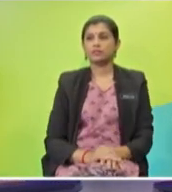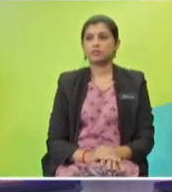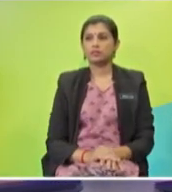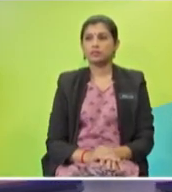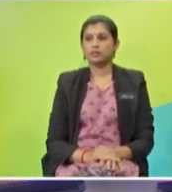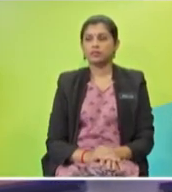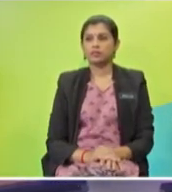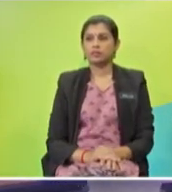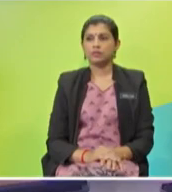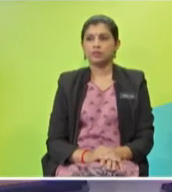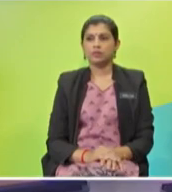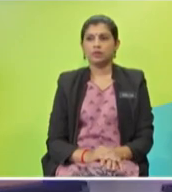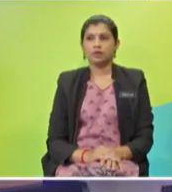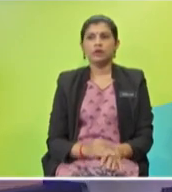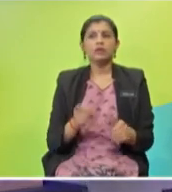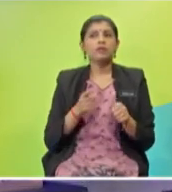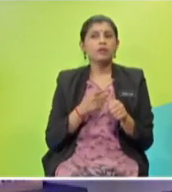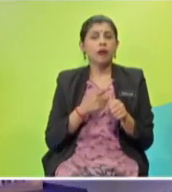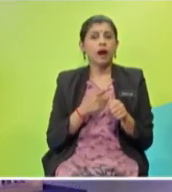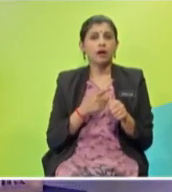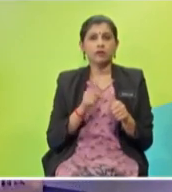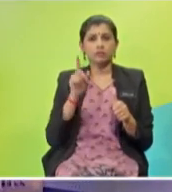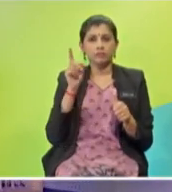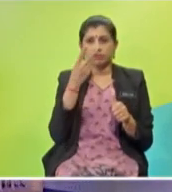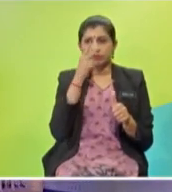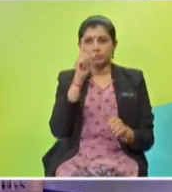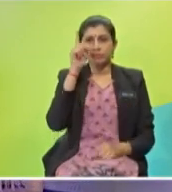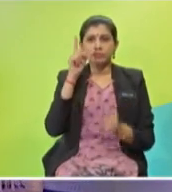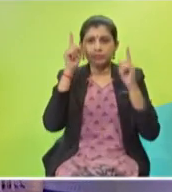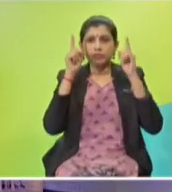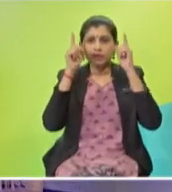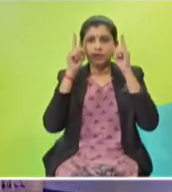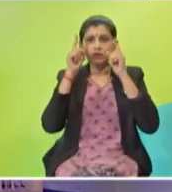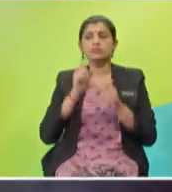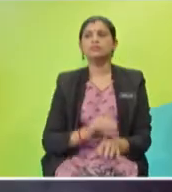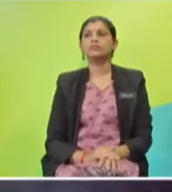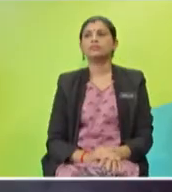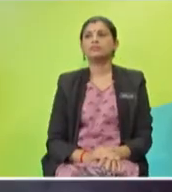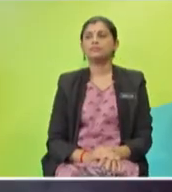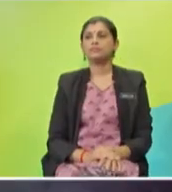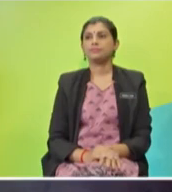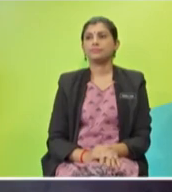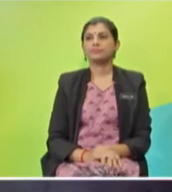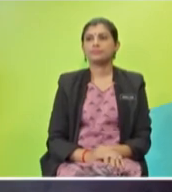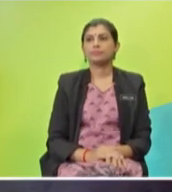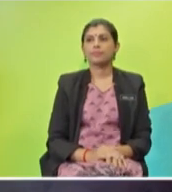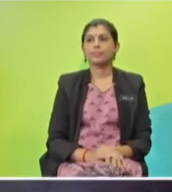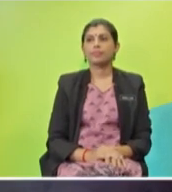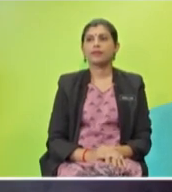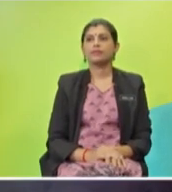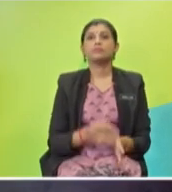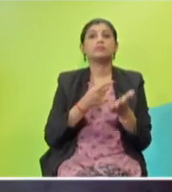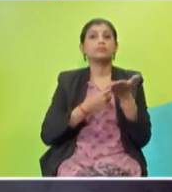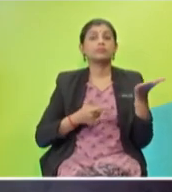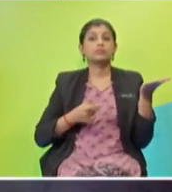you. Okay, this is the first one, teacher. Alright, now kids, look at the first pair of clothes. What are